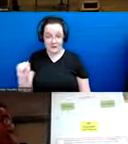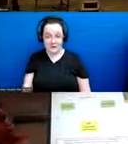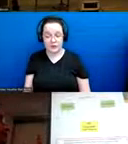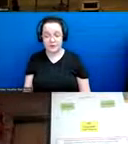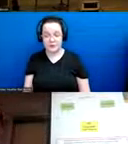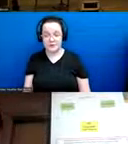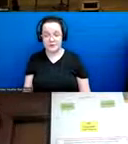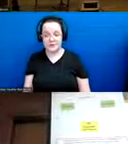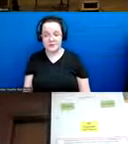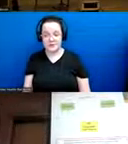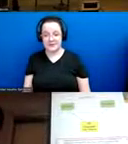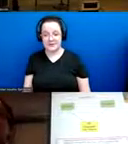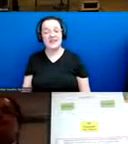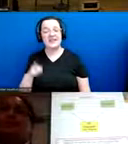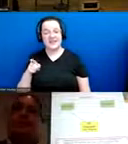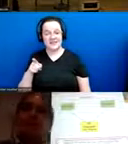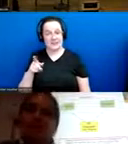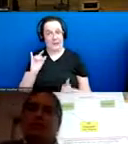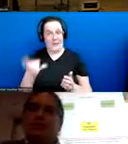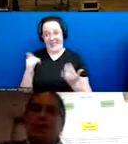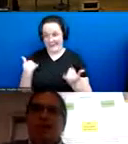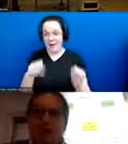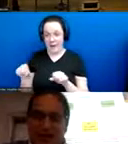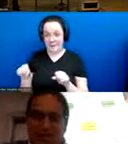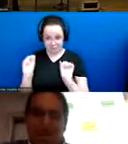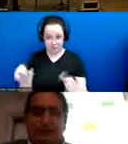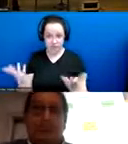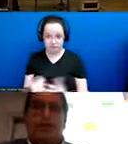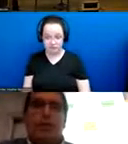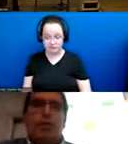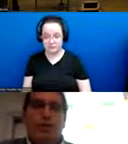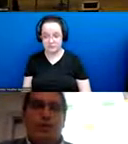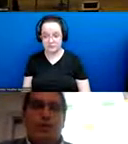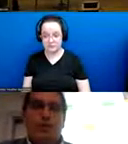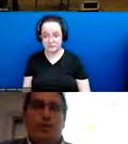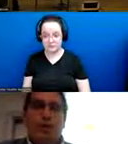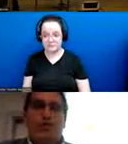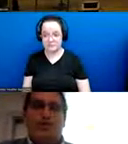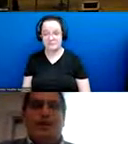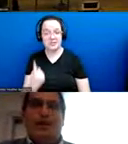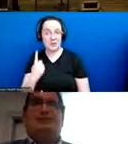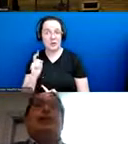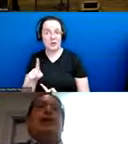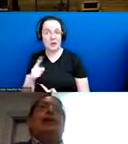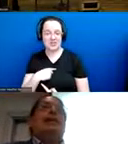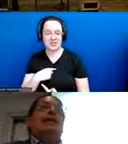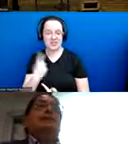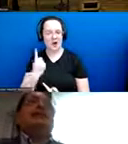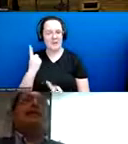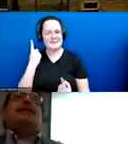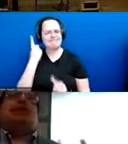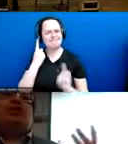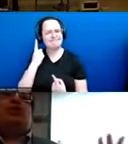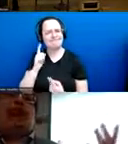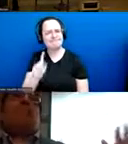then, so this is basically something that is now possible, right? So then, one of the questions that we're always asking, right,